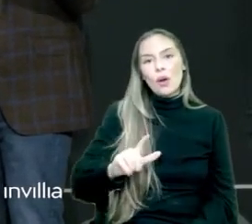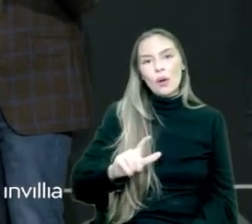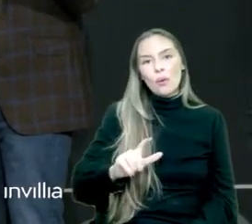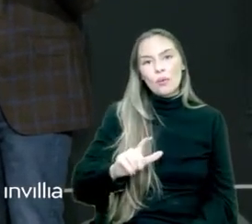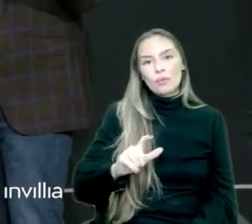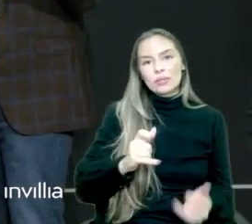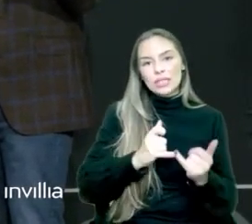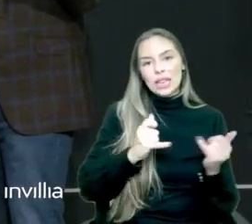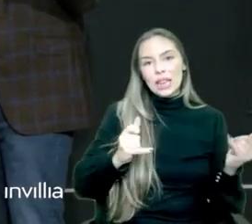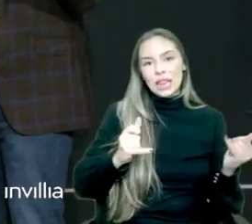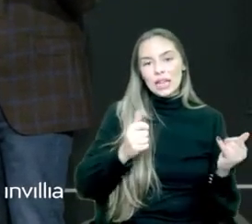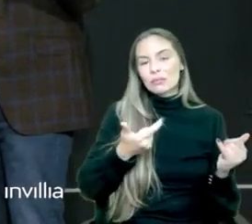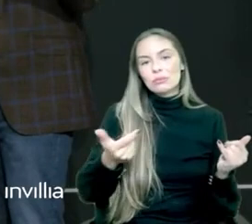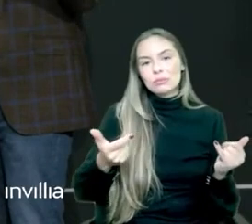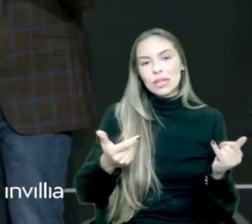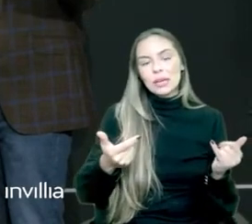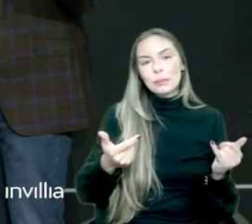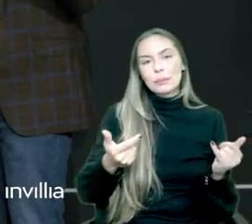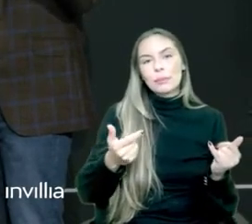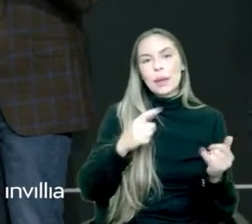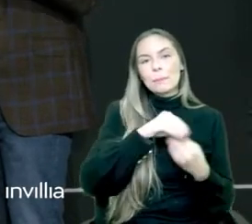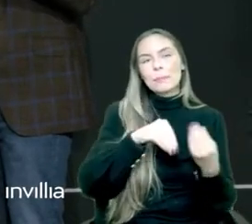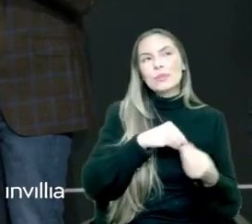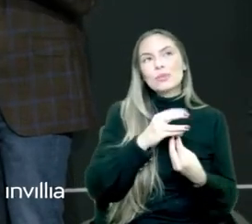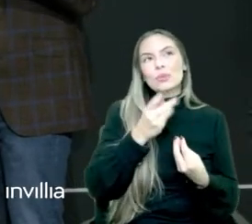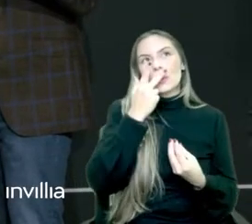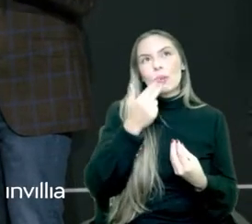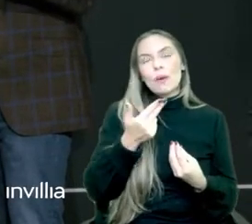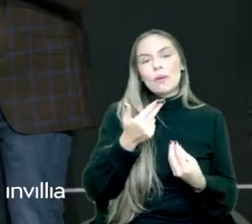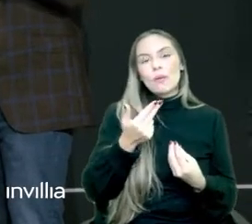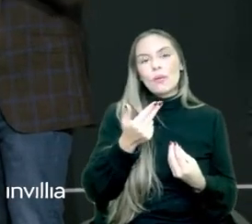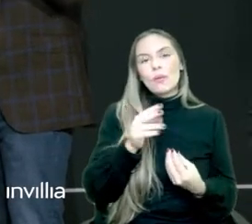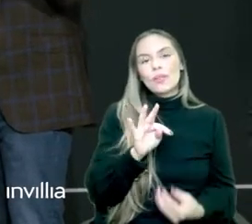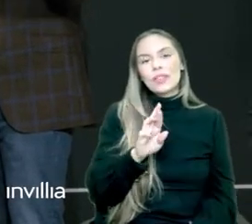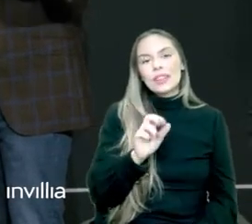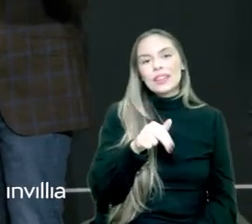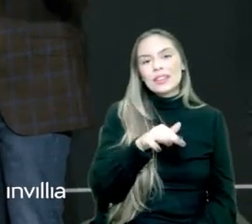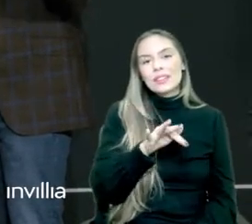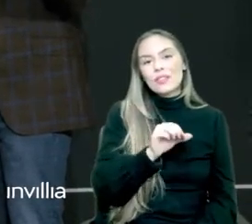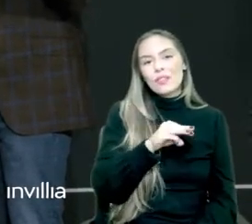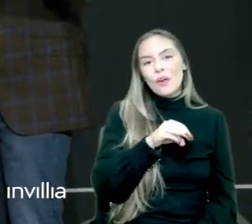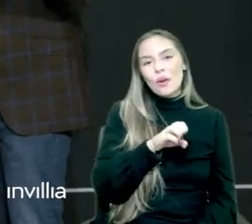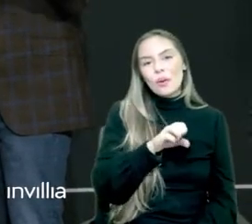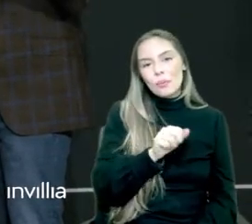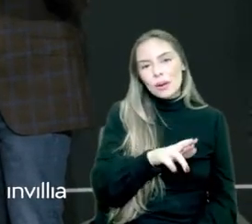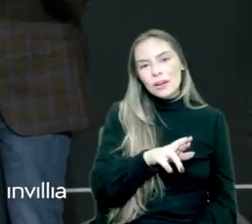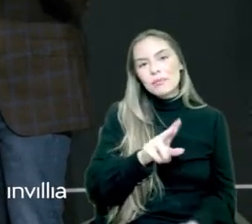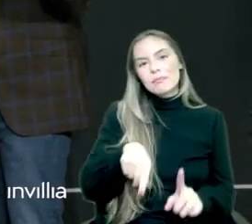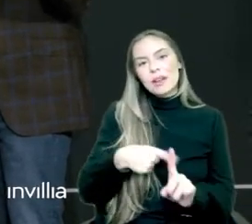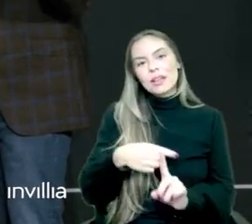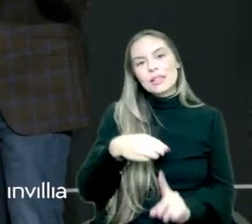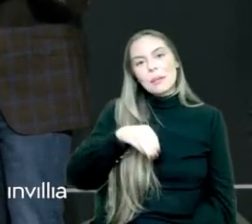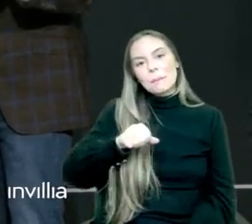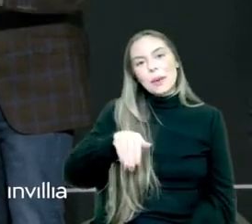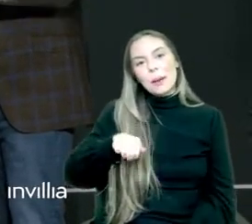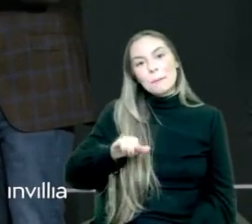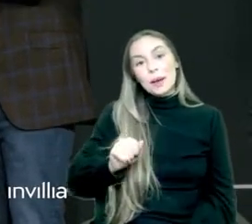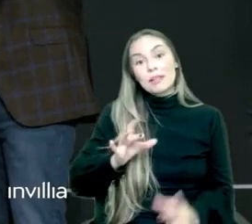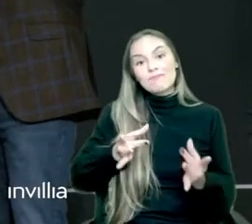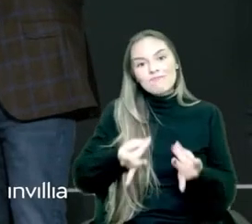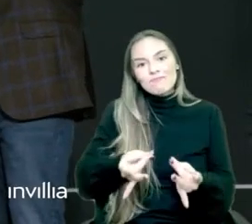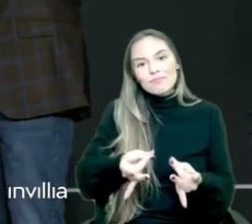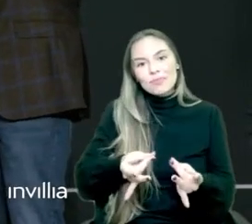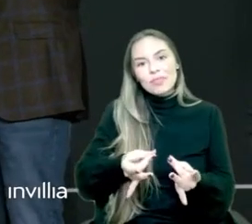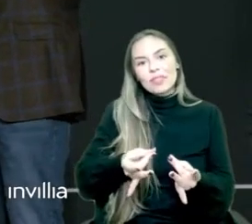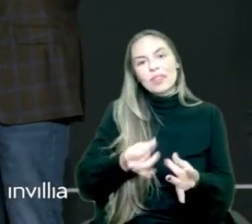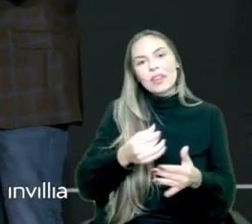with the transformer and Mamba, we retain that ability to recall so that